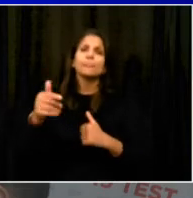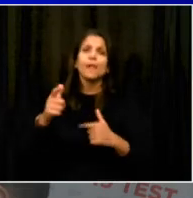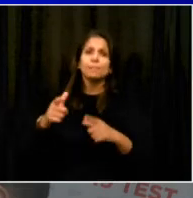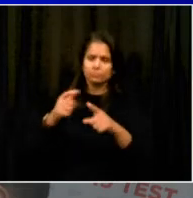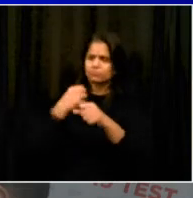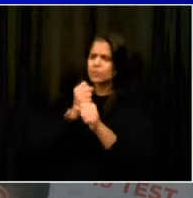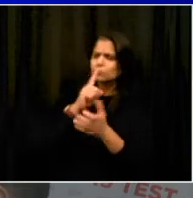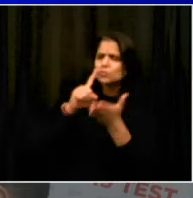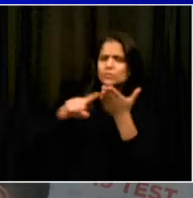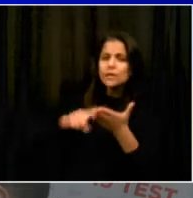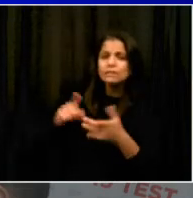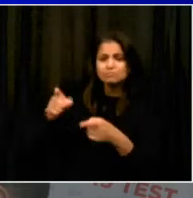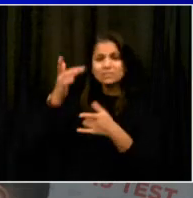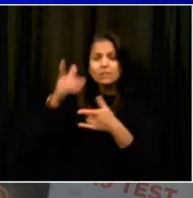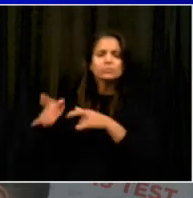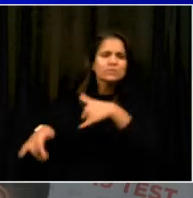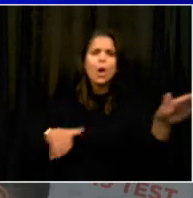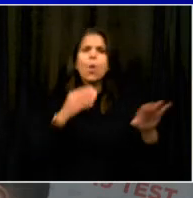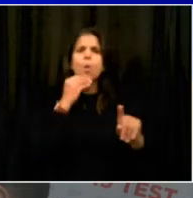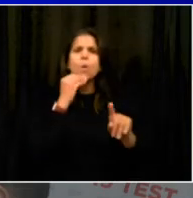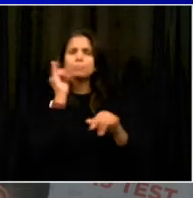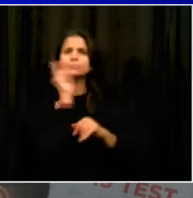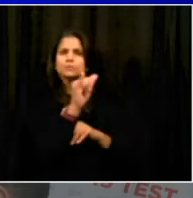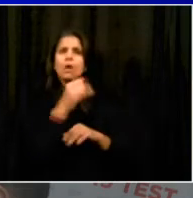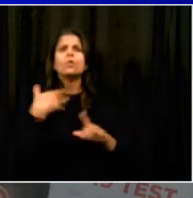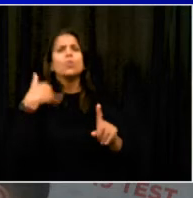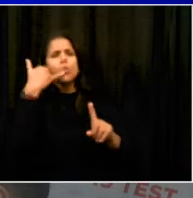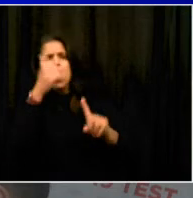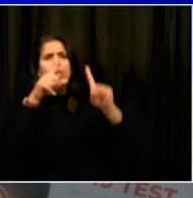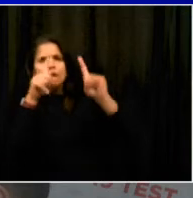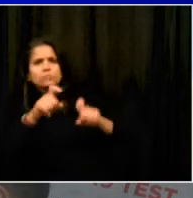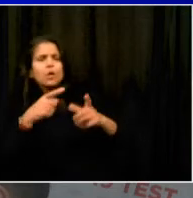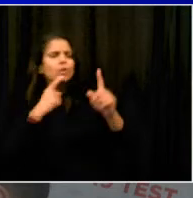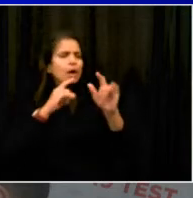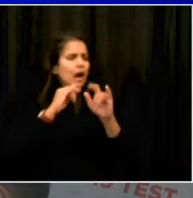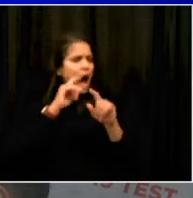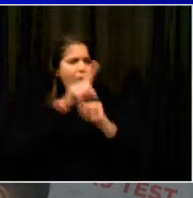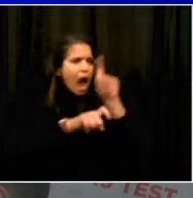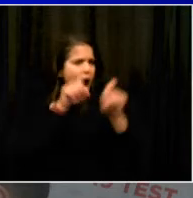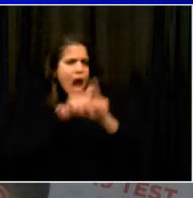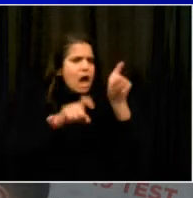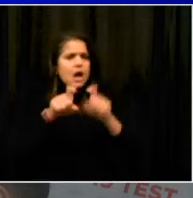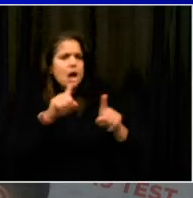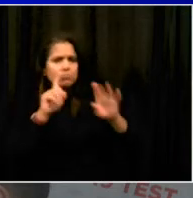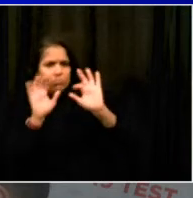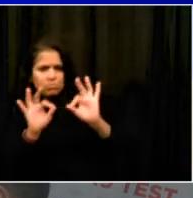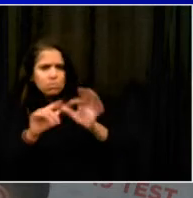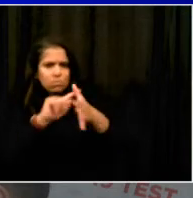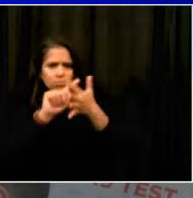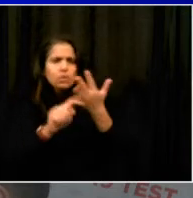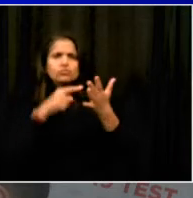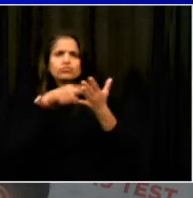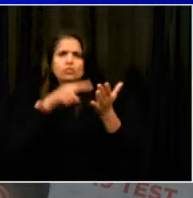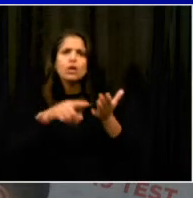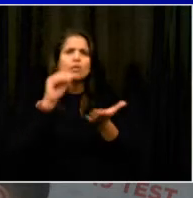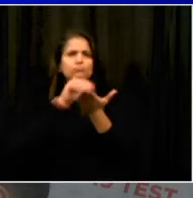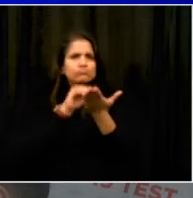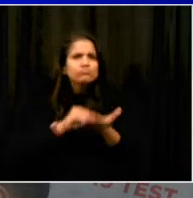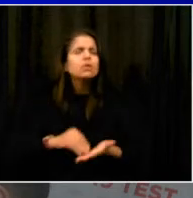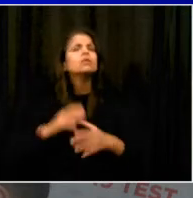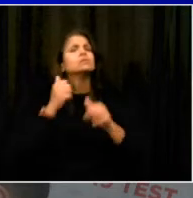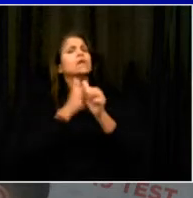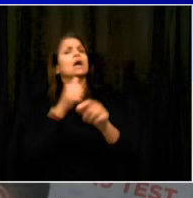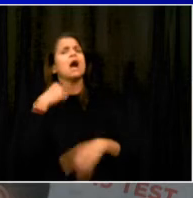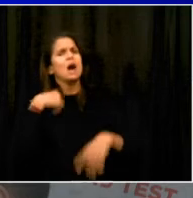who will talk to you about services we can offer to help you get through this, like free food delivery, a free hotel stay, or even for free walking your